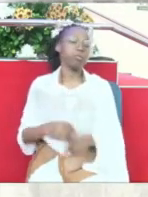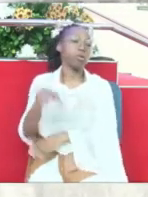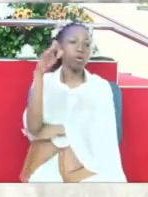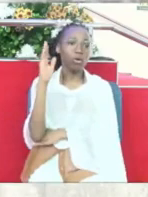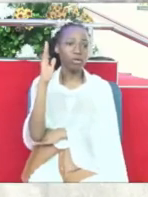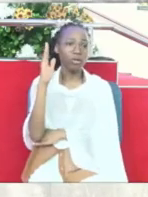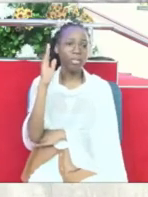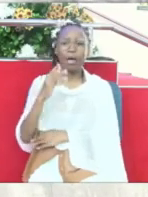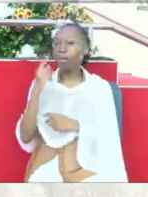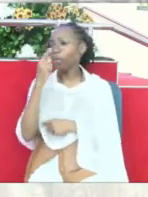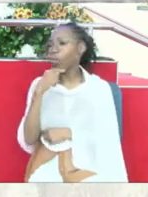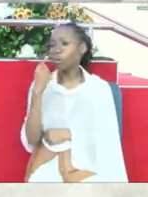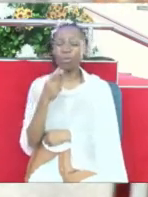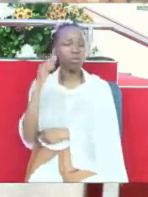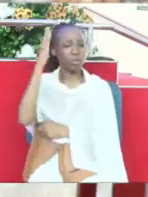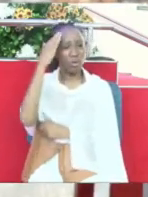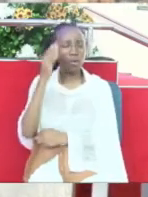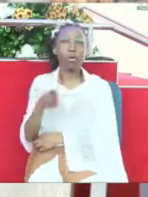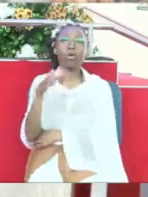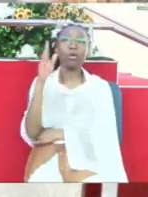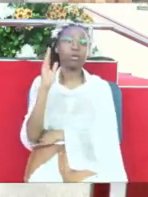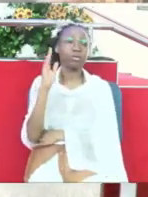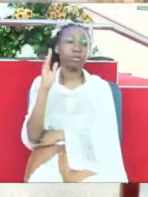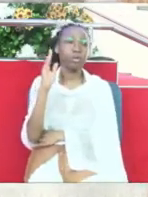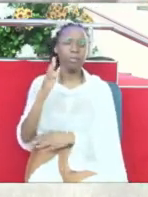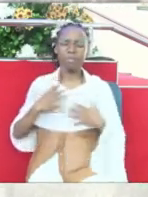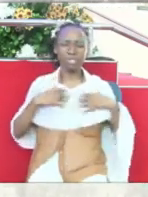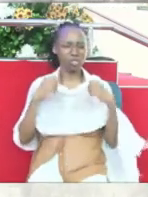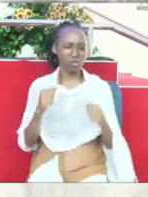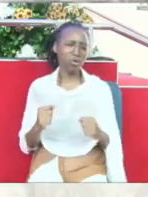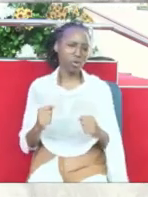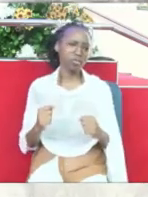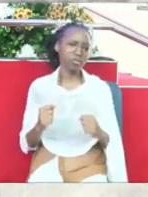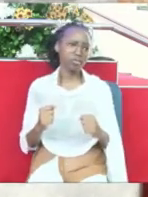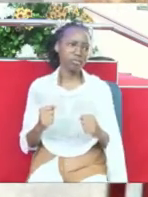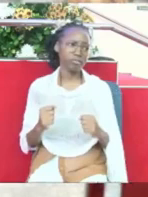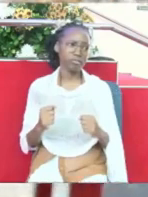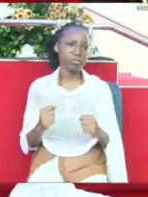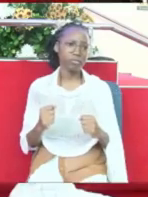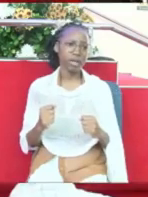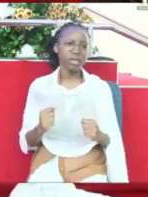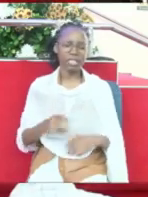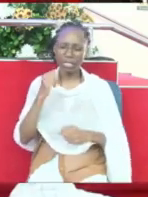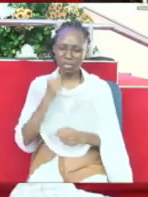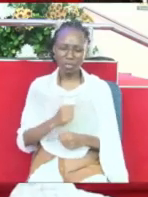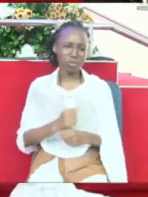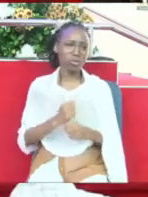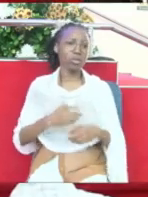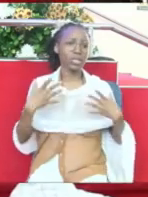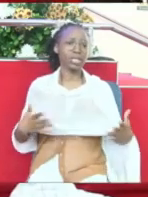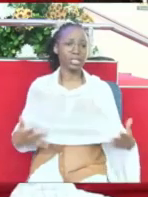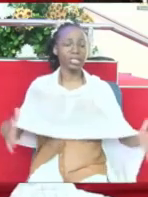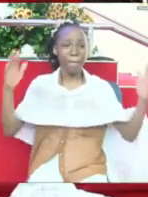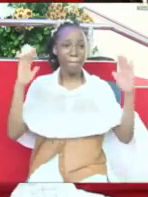who know their God shall be strong. They shall do exploits. The book of